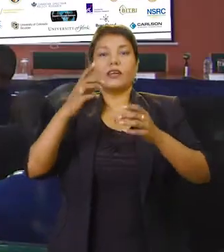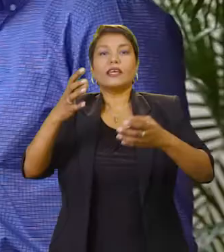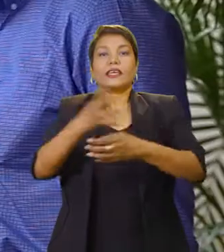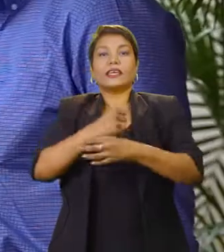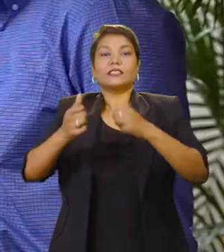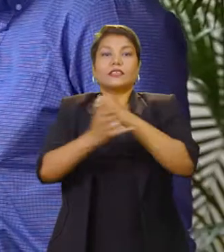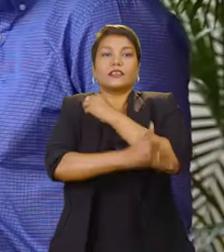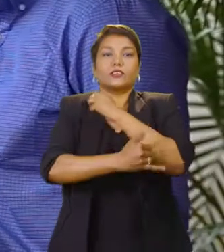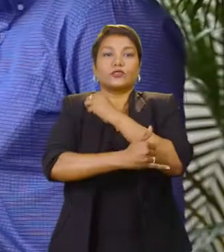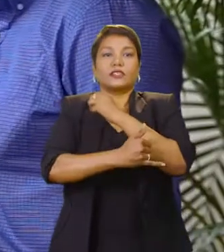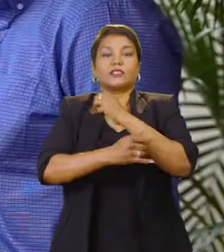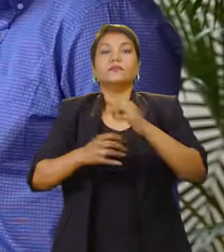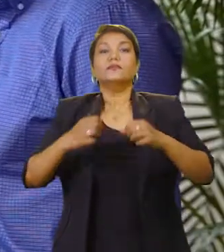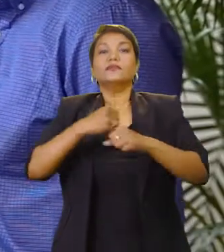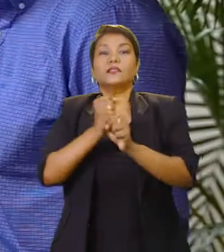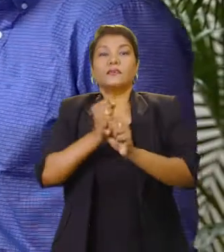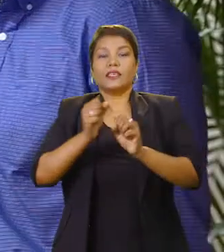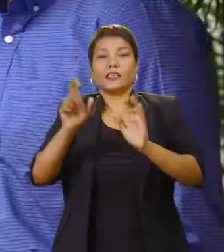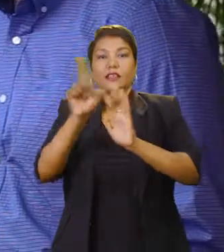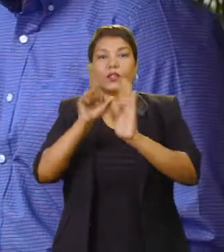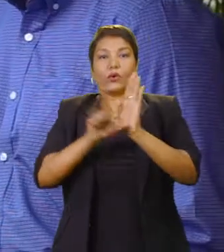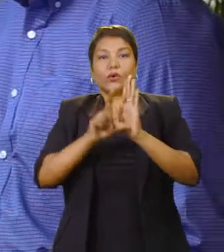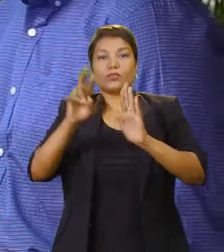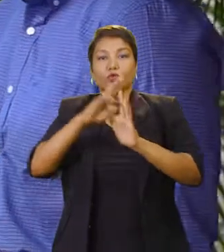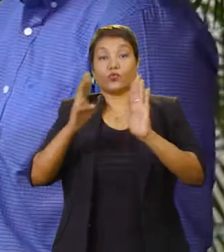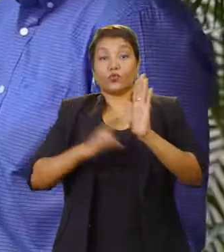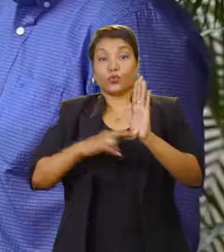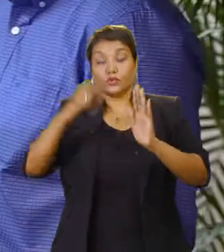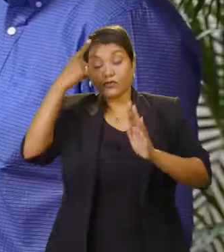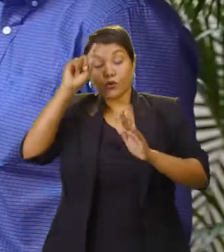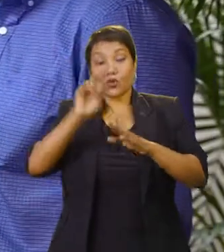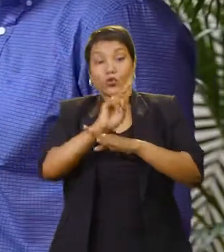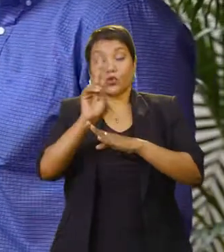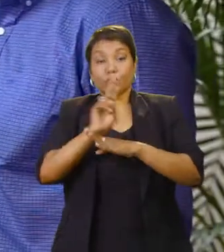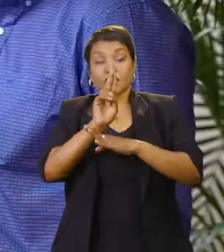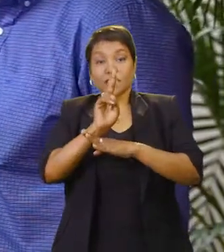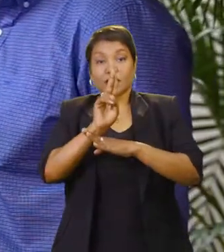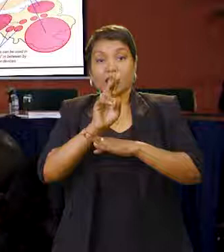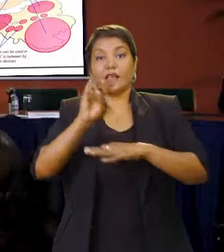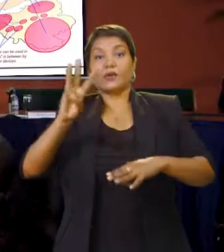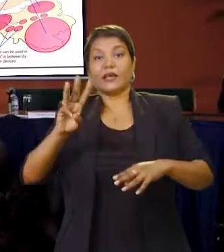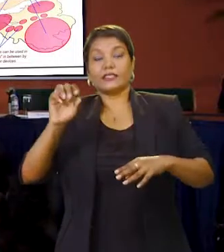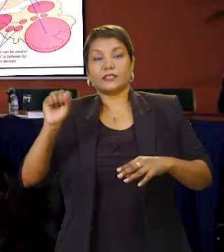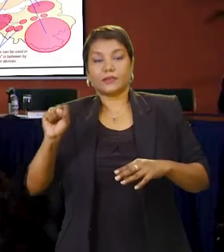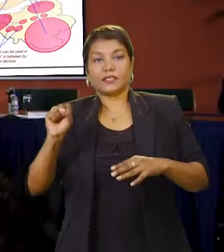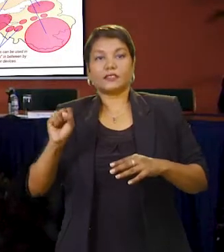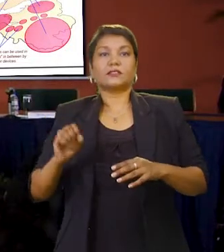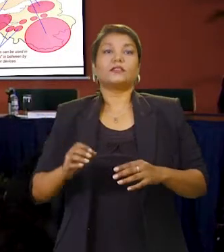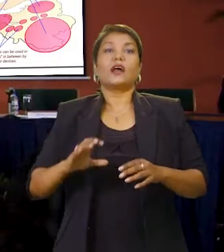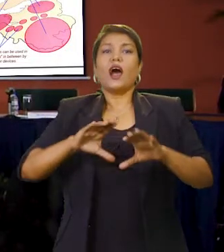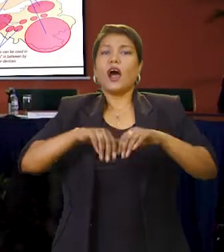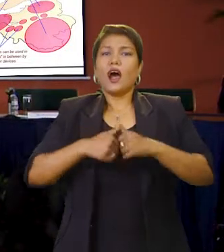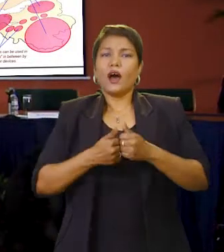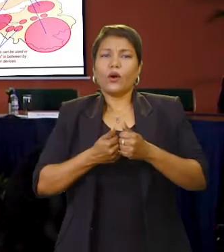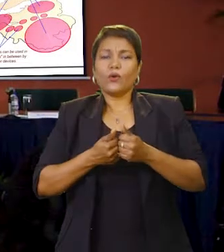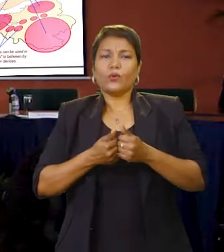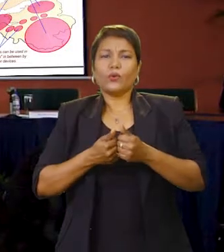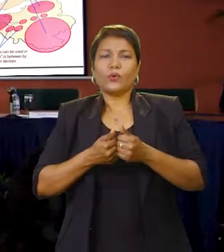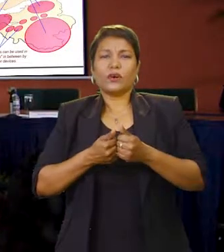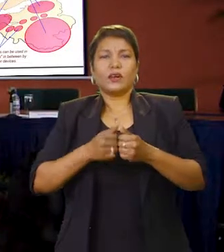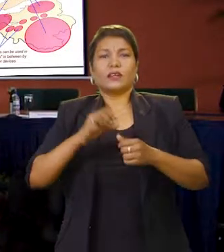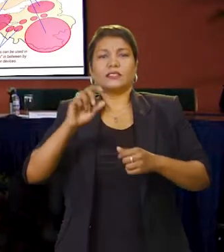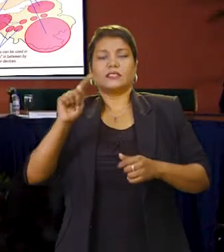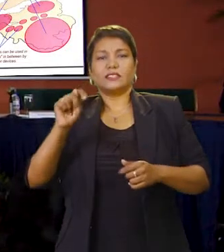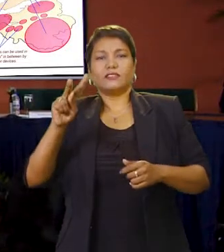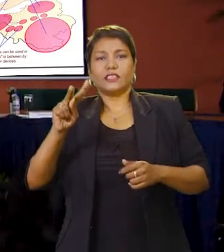use of underutilized spectrum. So how can one convert TV white space into a viable service such